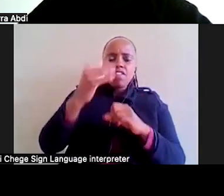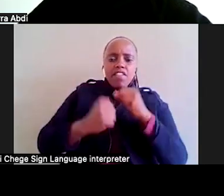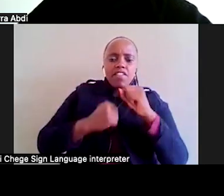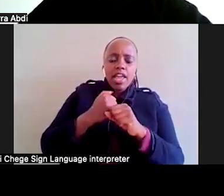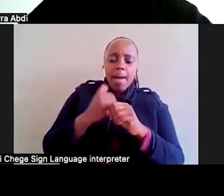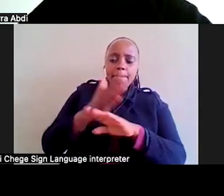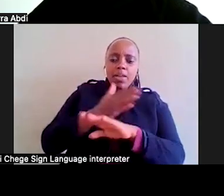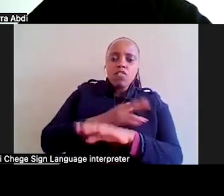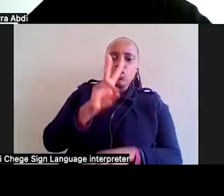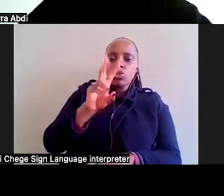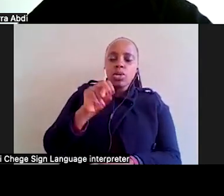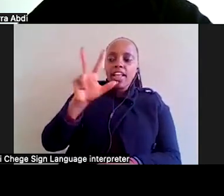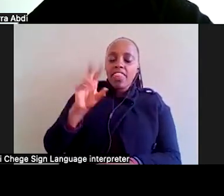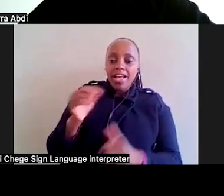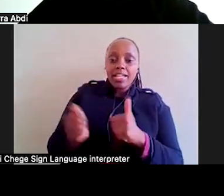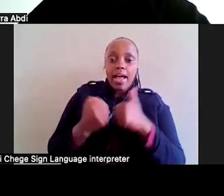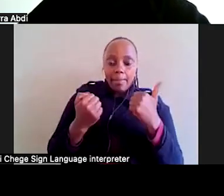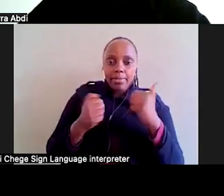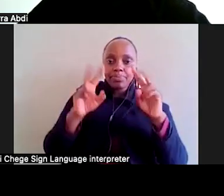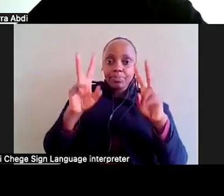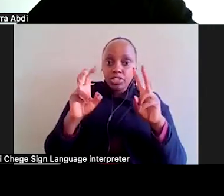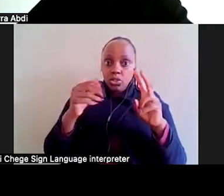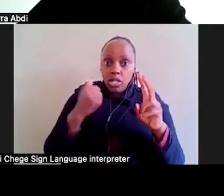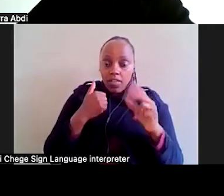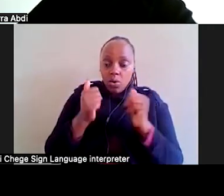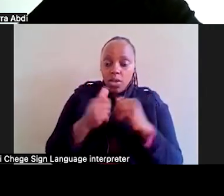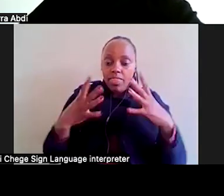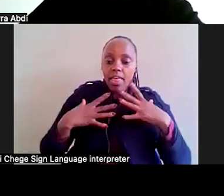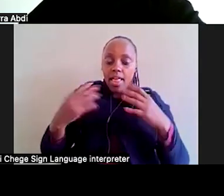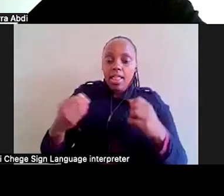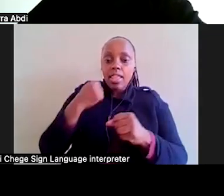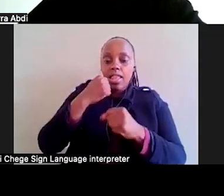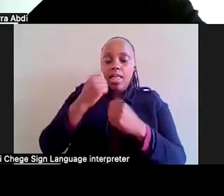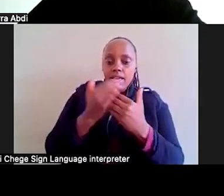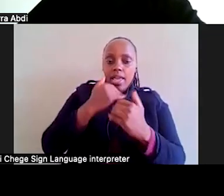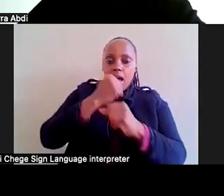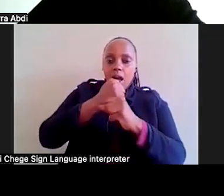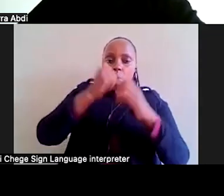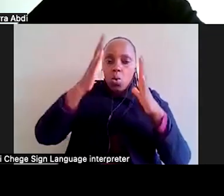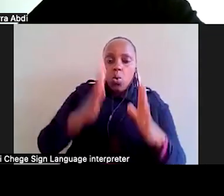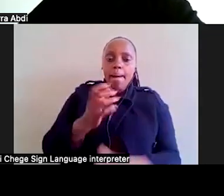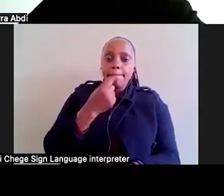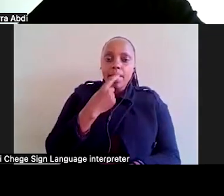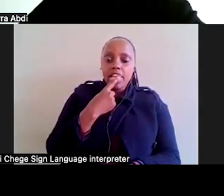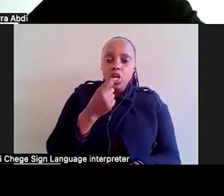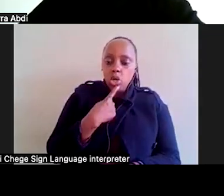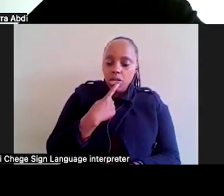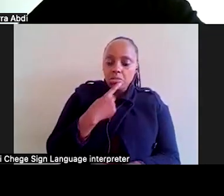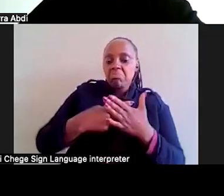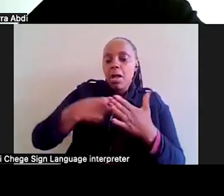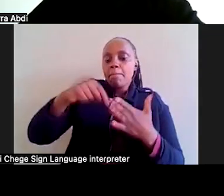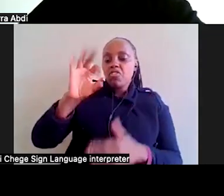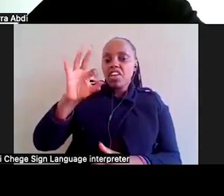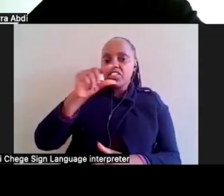2030. We also have issues of engaging with the healthcare workers because of medicalization of FGM. We know